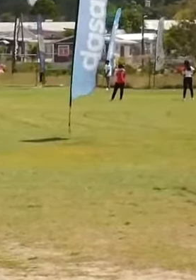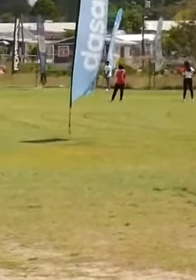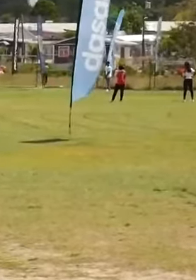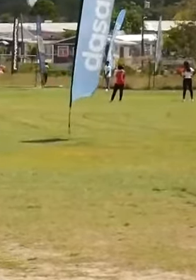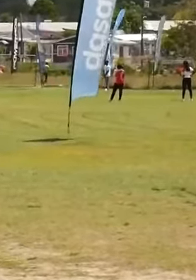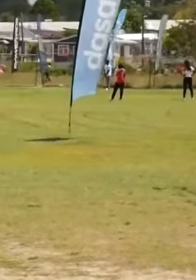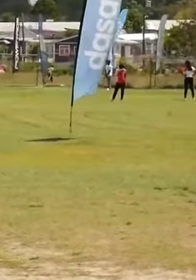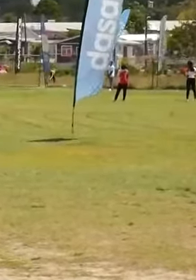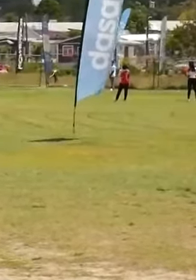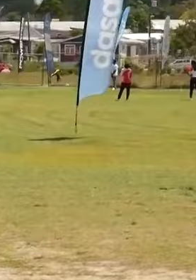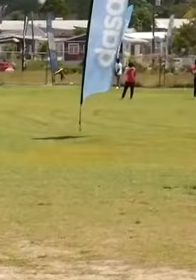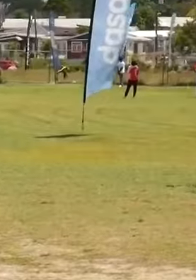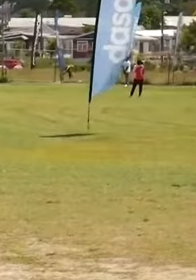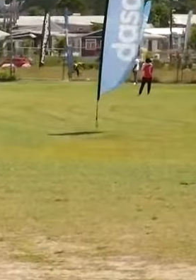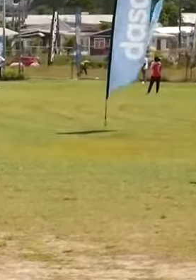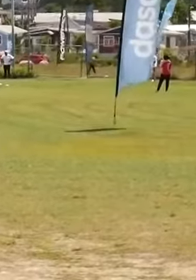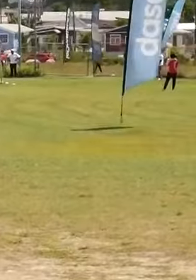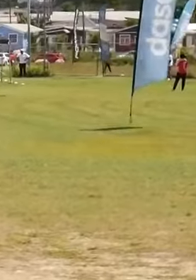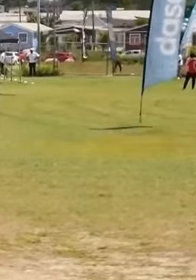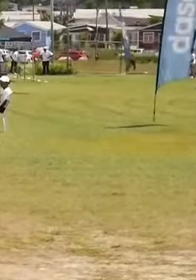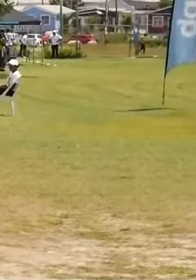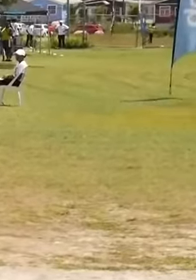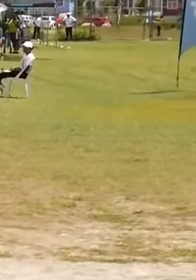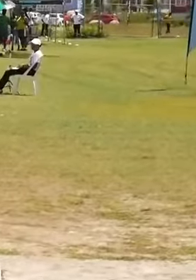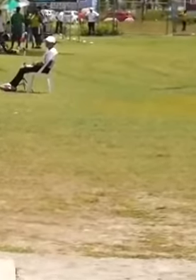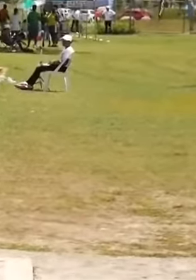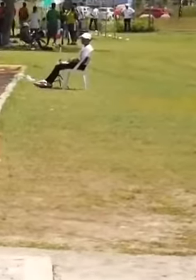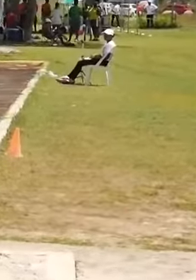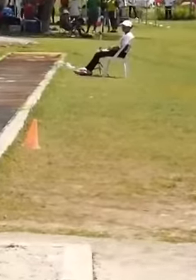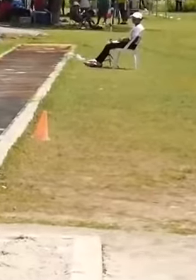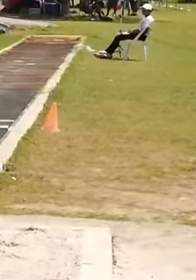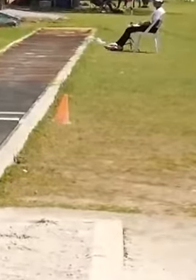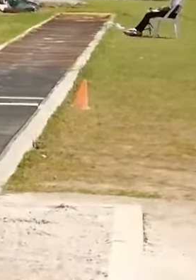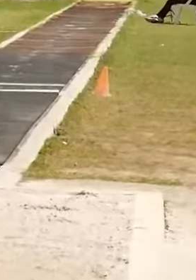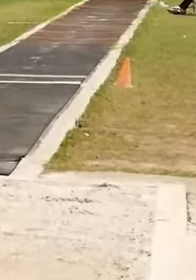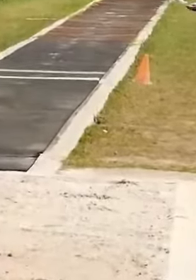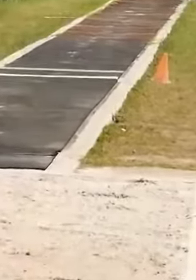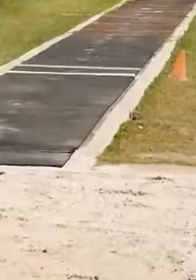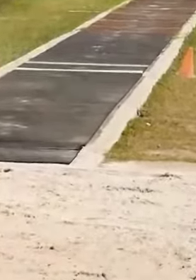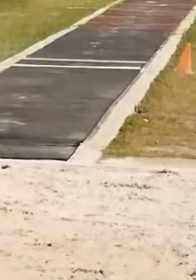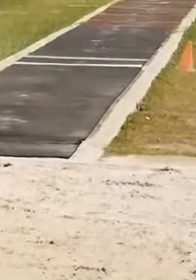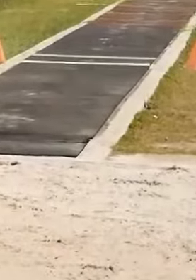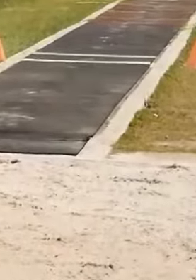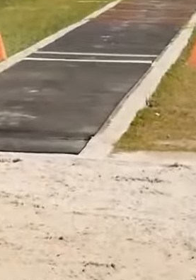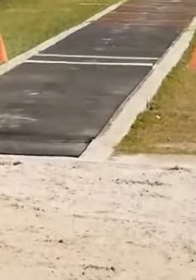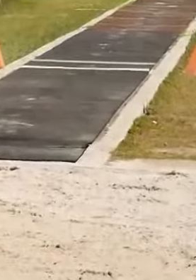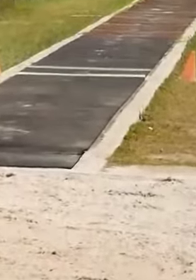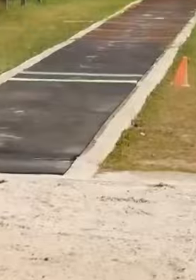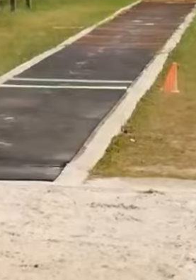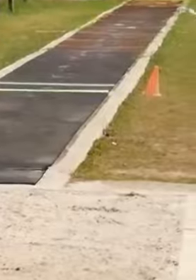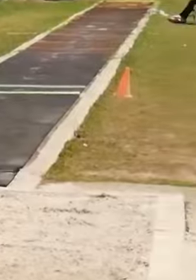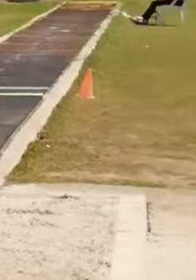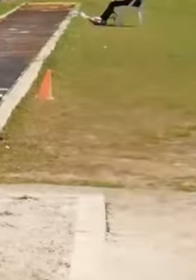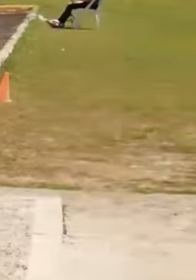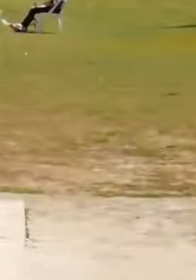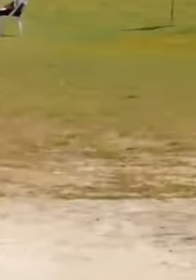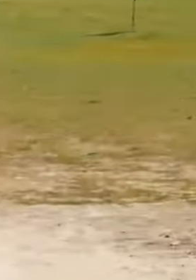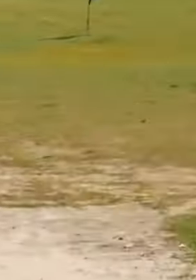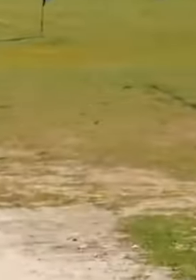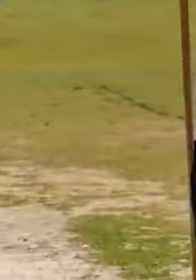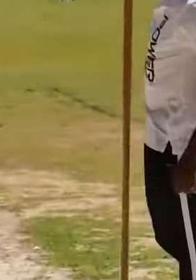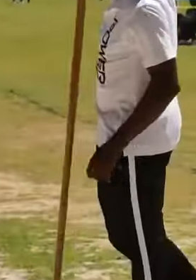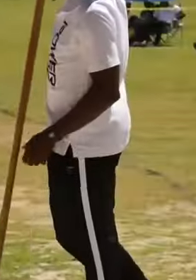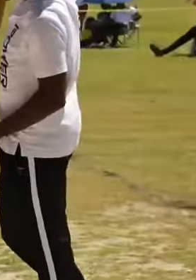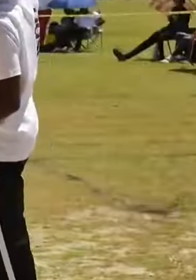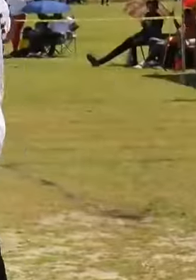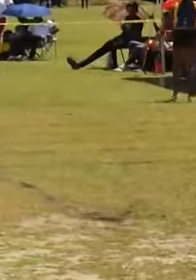own backyard. Look at this performance, a massive 12.04 meters for victory, and Thomas can pack her bags